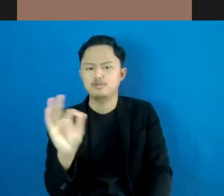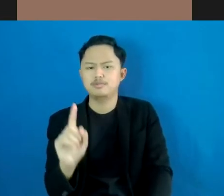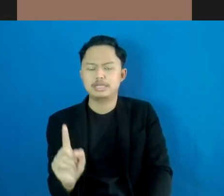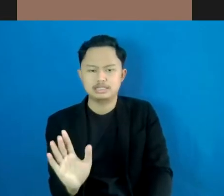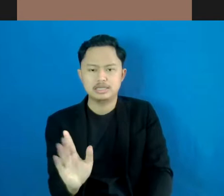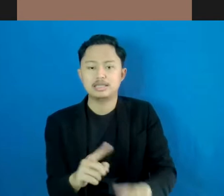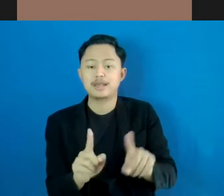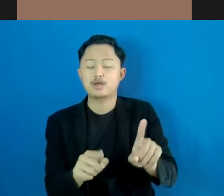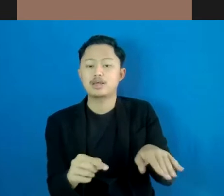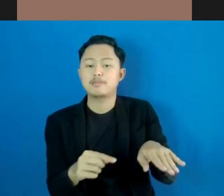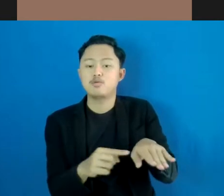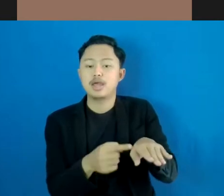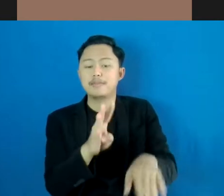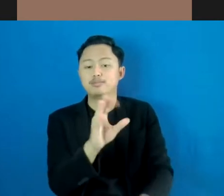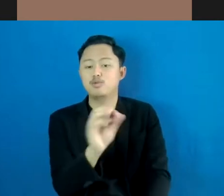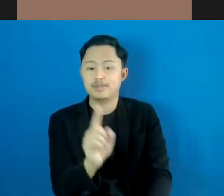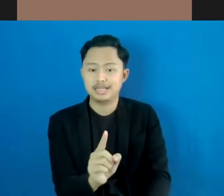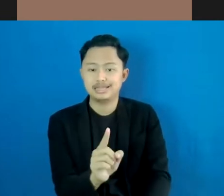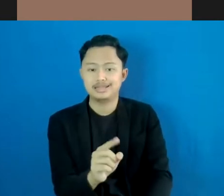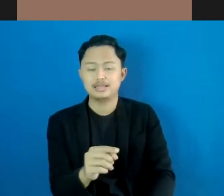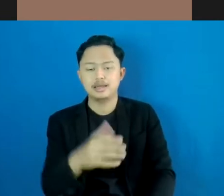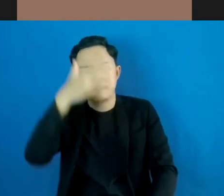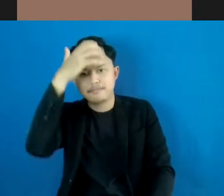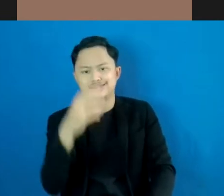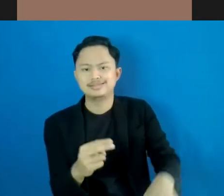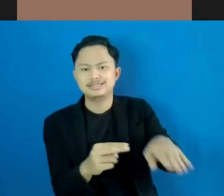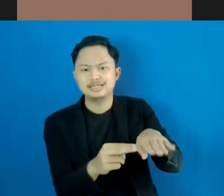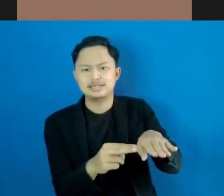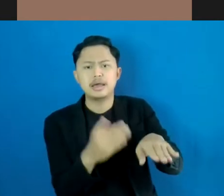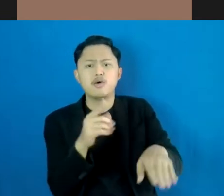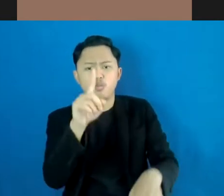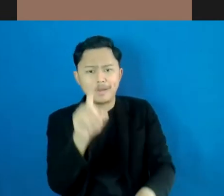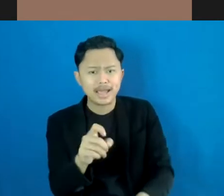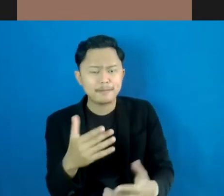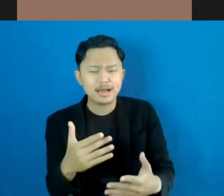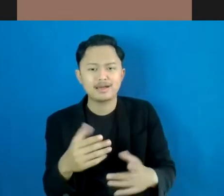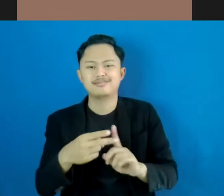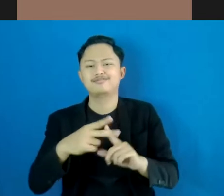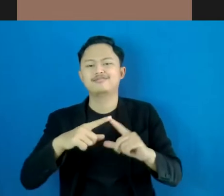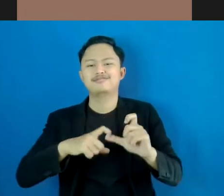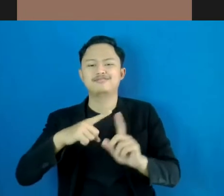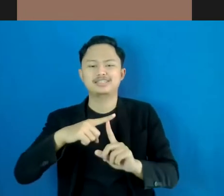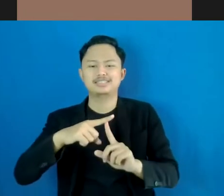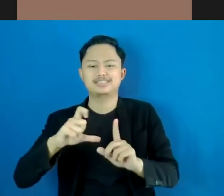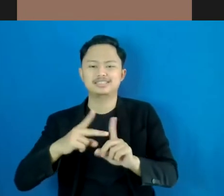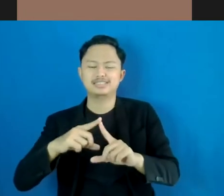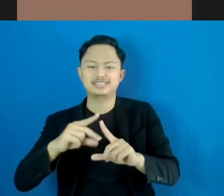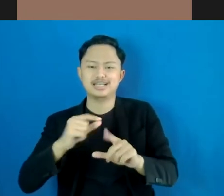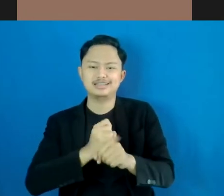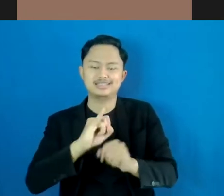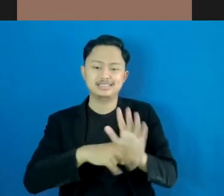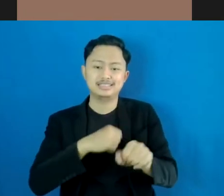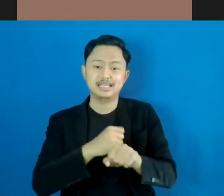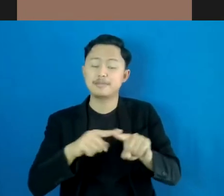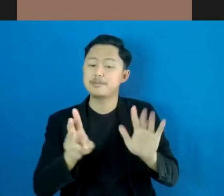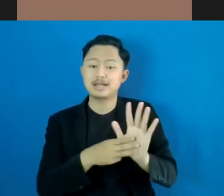minute, 40 minute, if I have to charge the bus, I have to use a fast charger. Problem with fast chargers is the life cycle